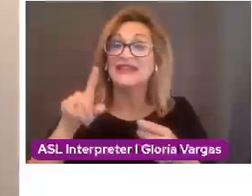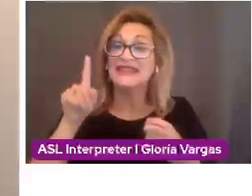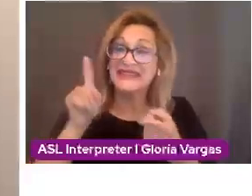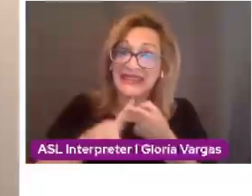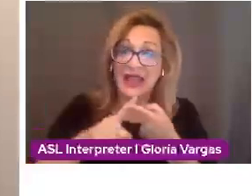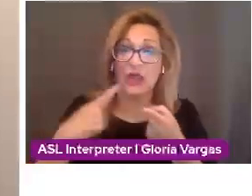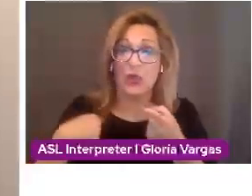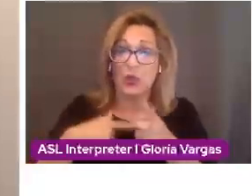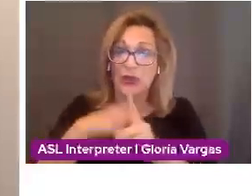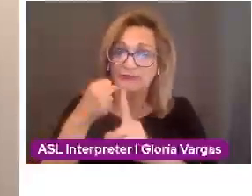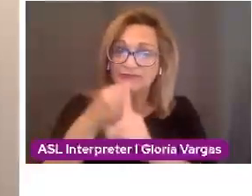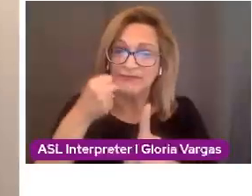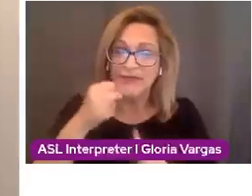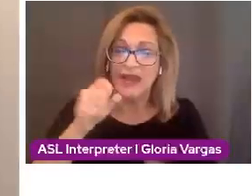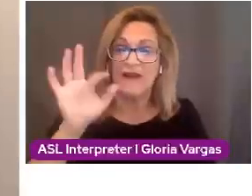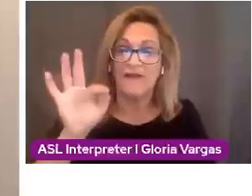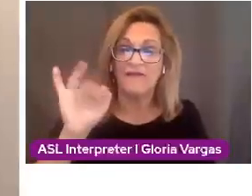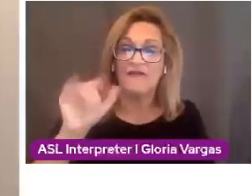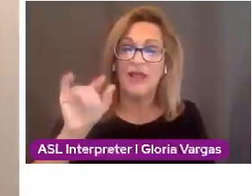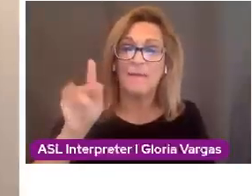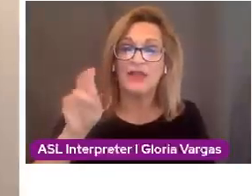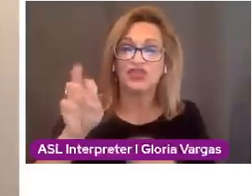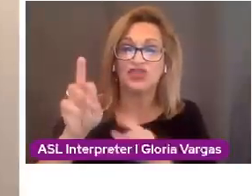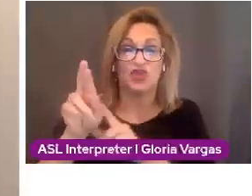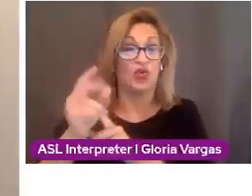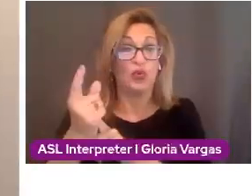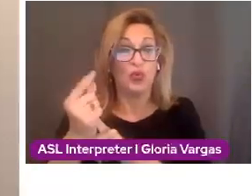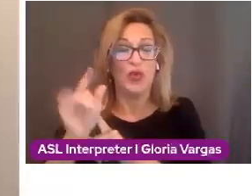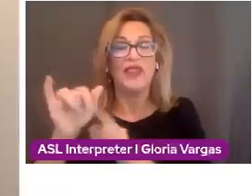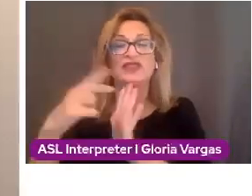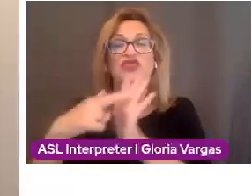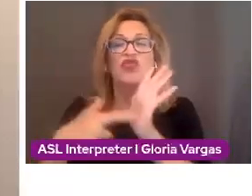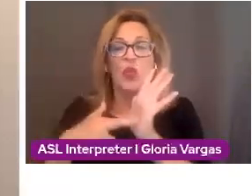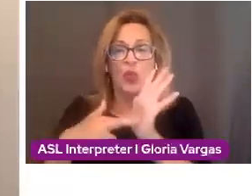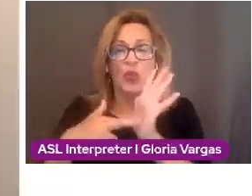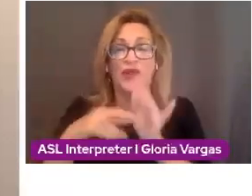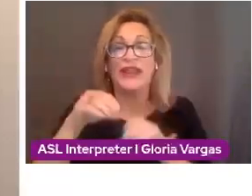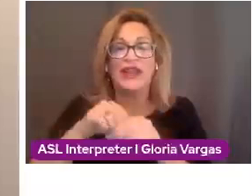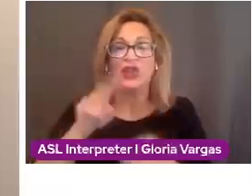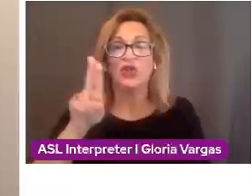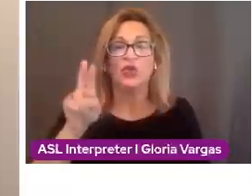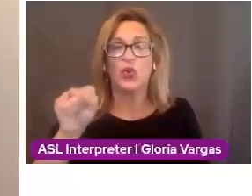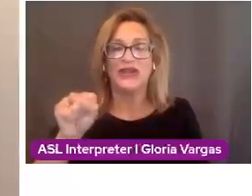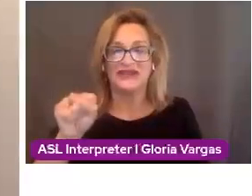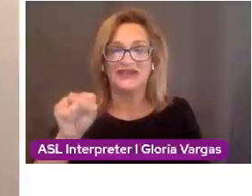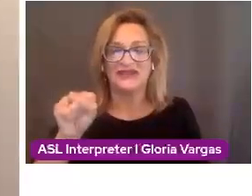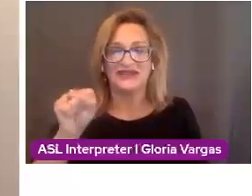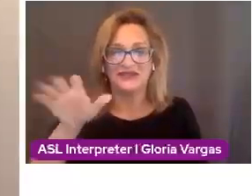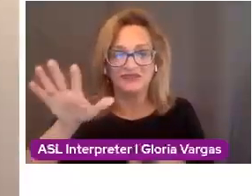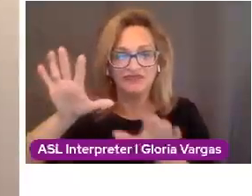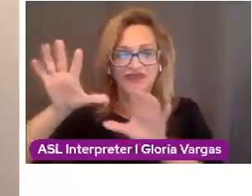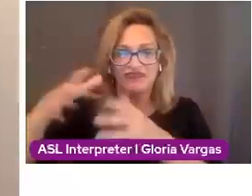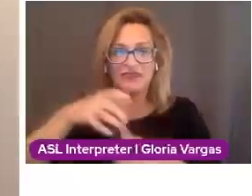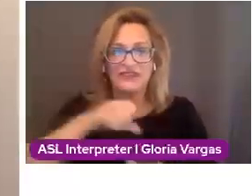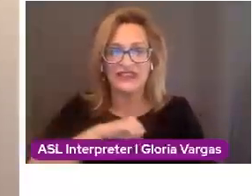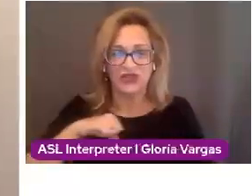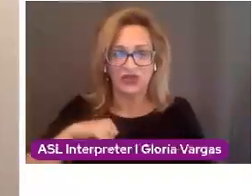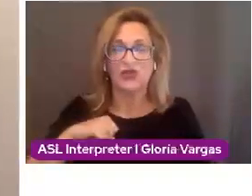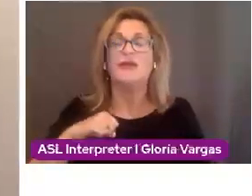filibuster. The filibuster is a rule in the U.S. Senate that requires basically